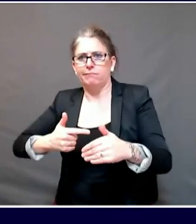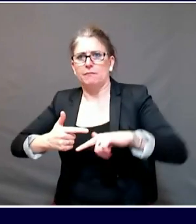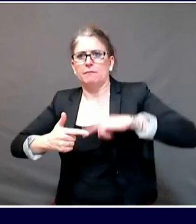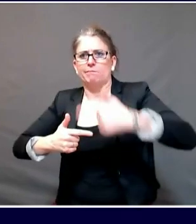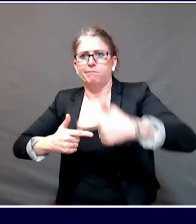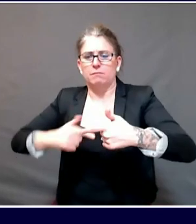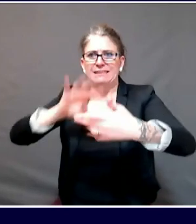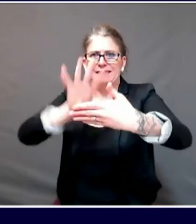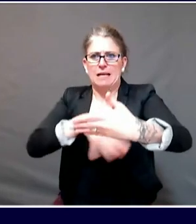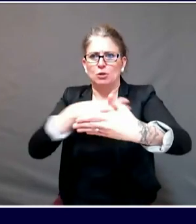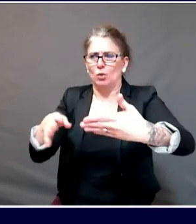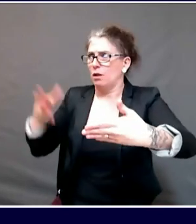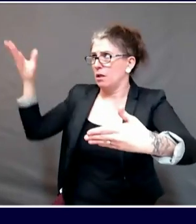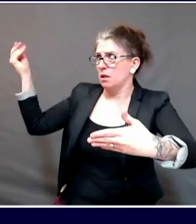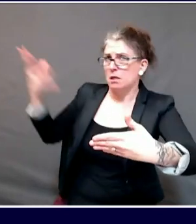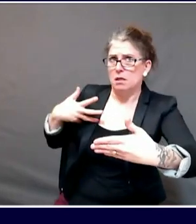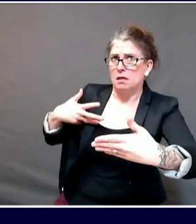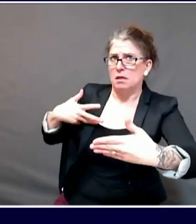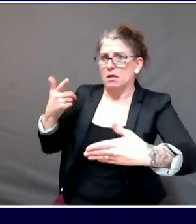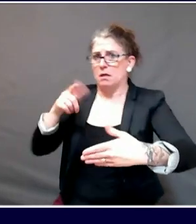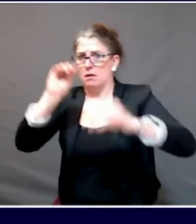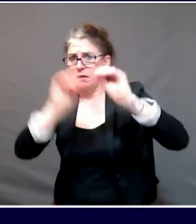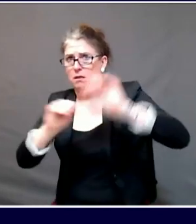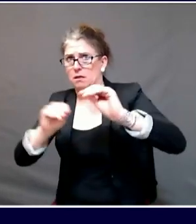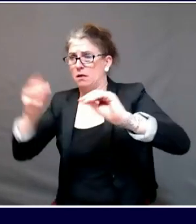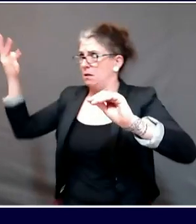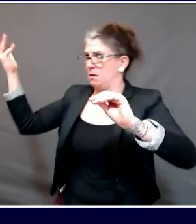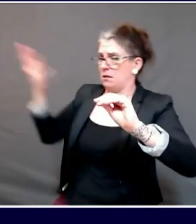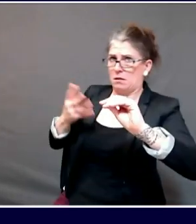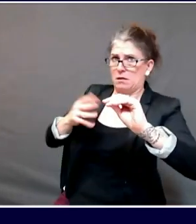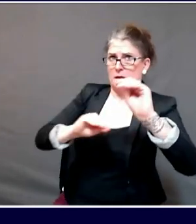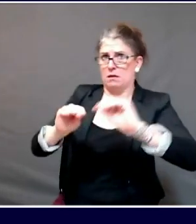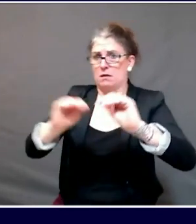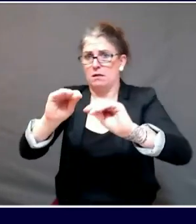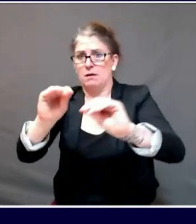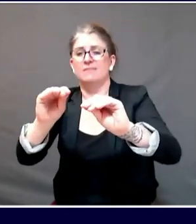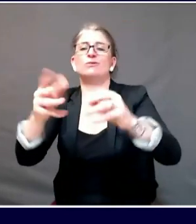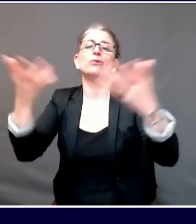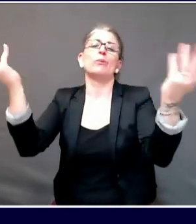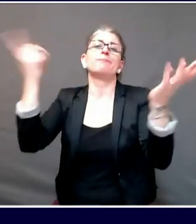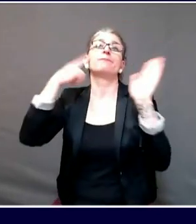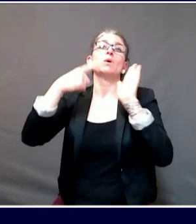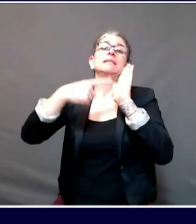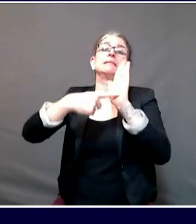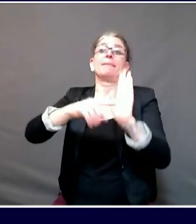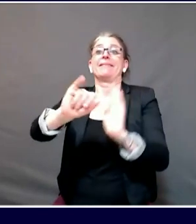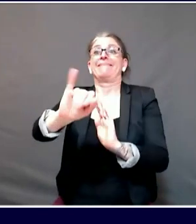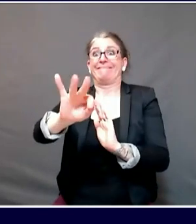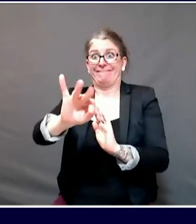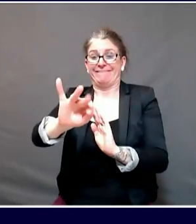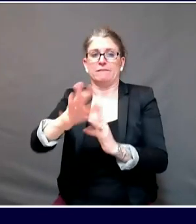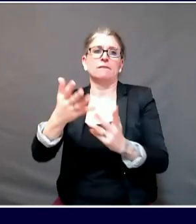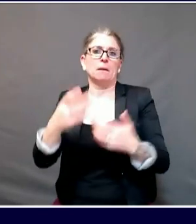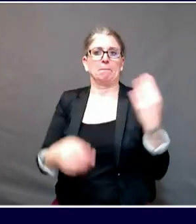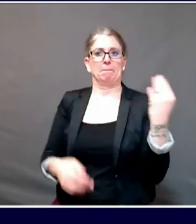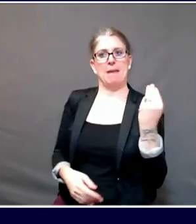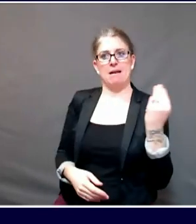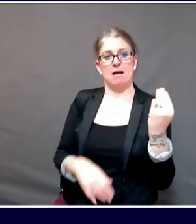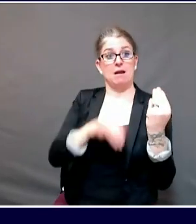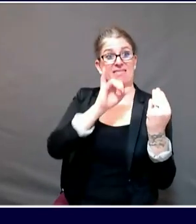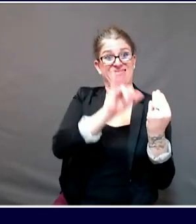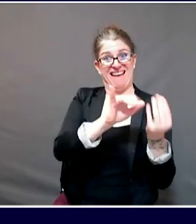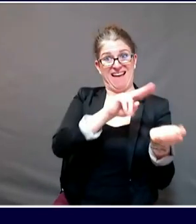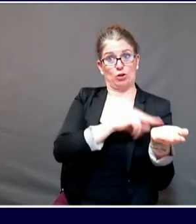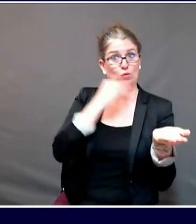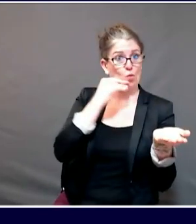informed consent, determining the number of individuals, splitting up the doses so that they show up with just the right number. That